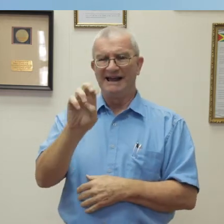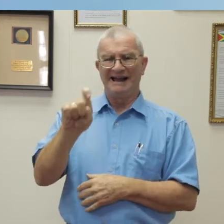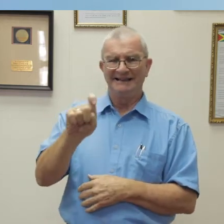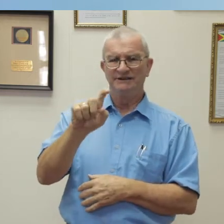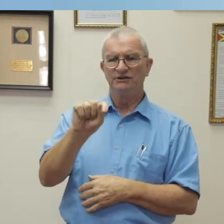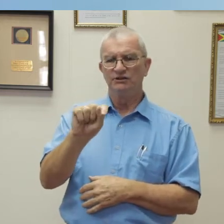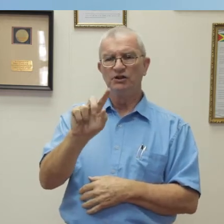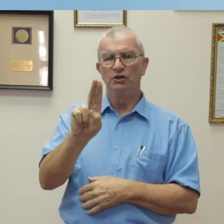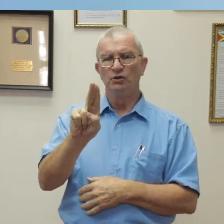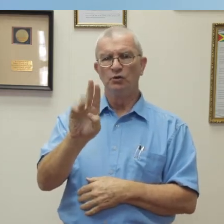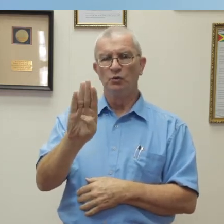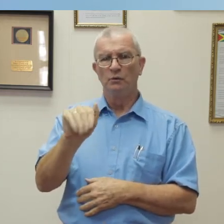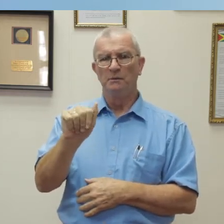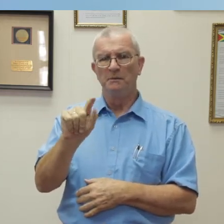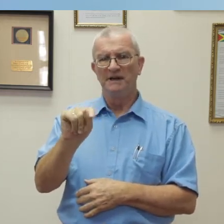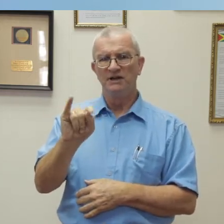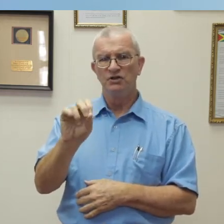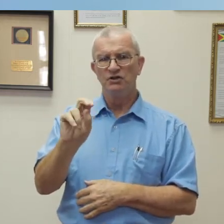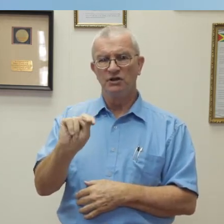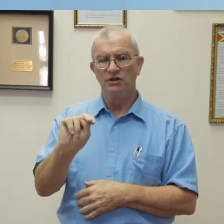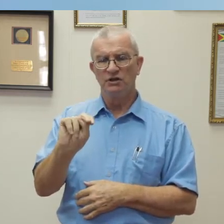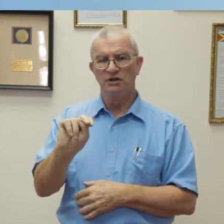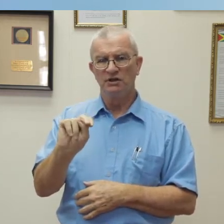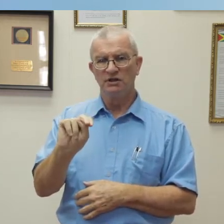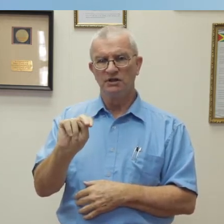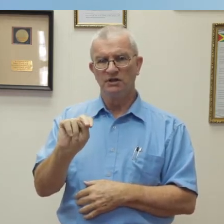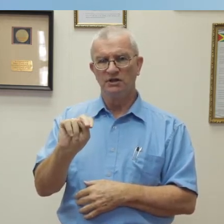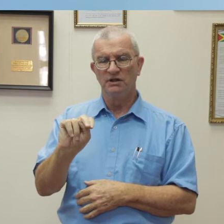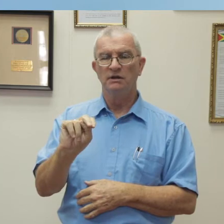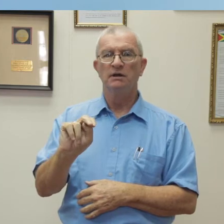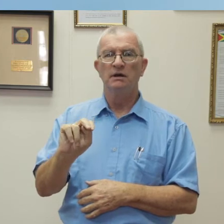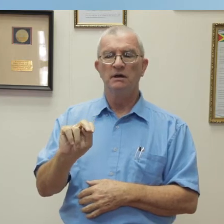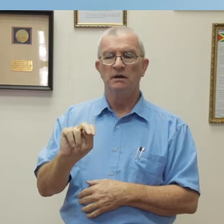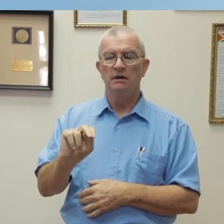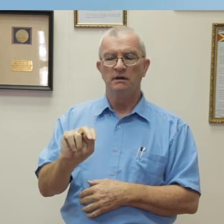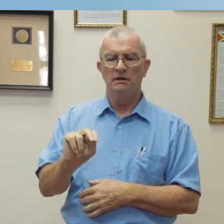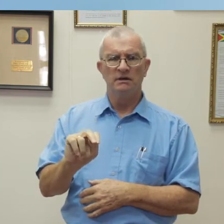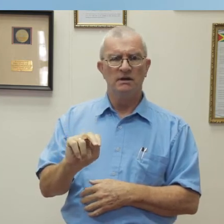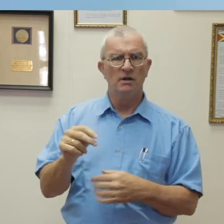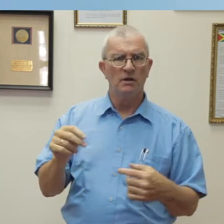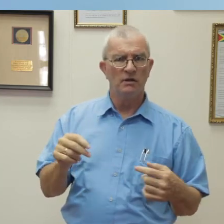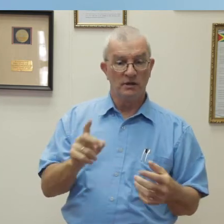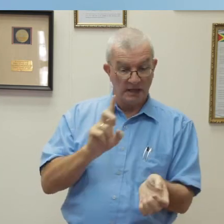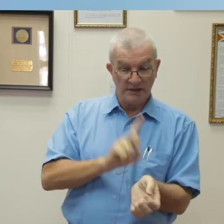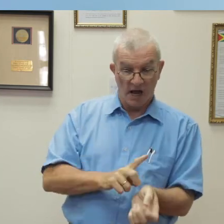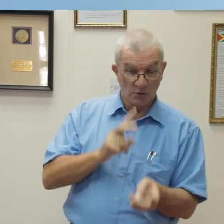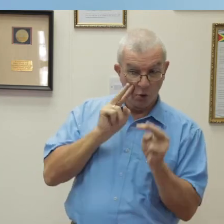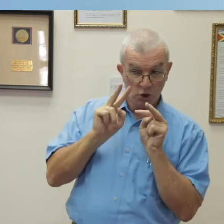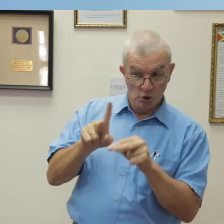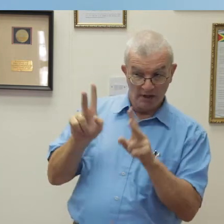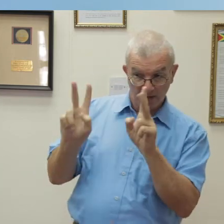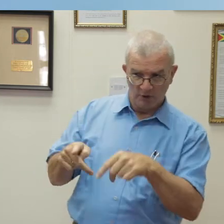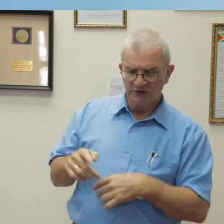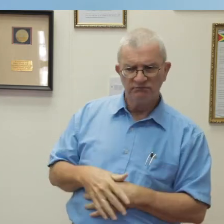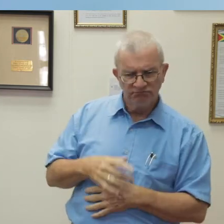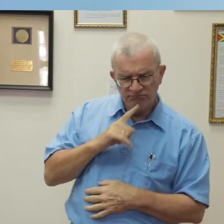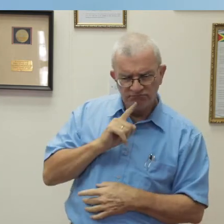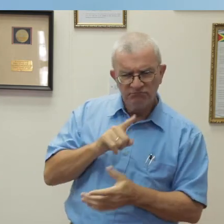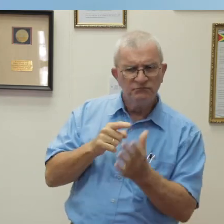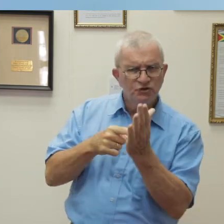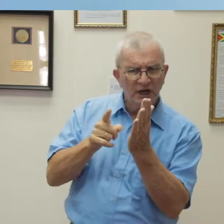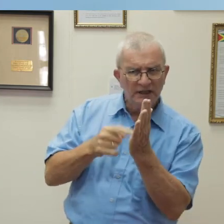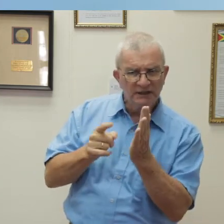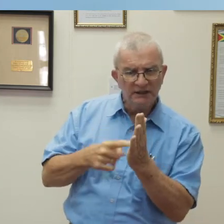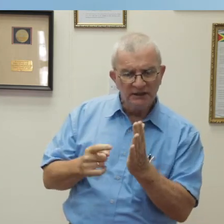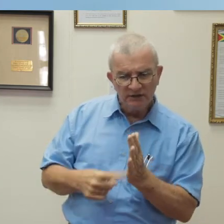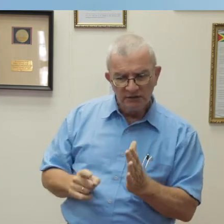factors taken into account for the patient to be extubated. That is, the tube